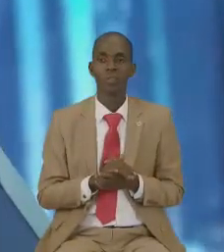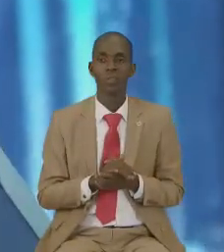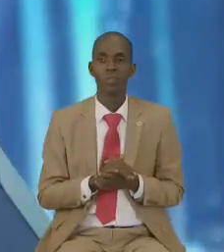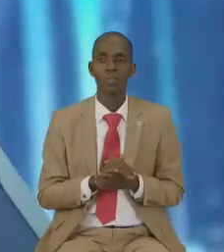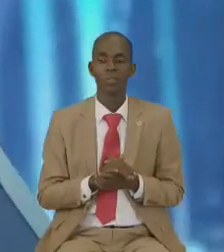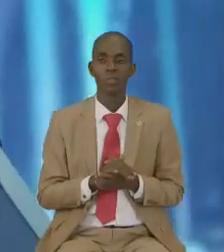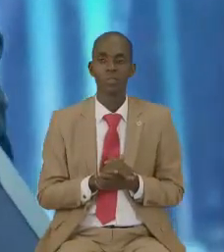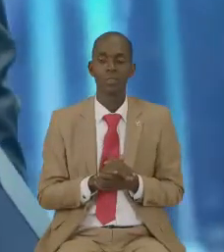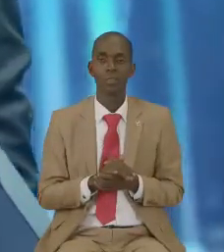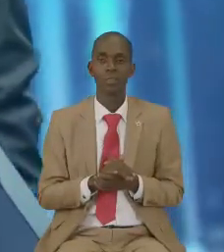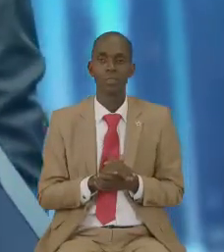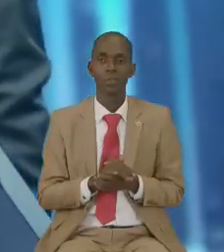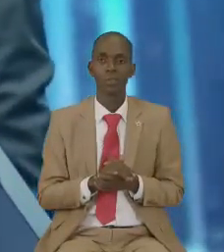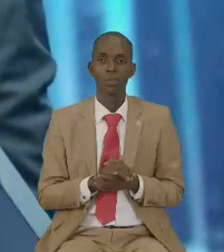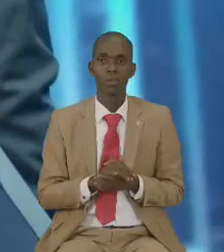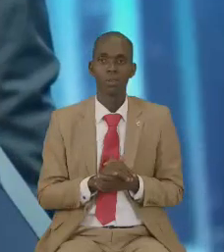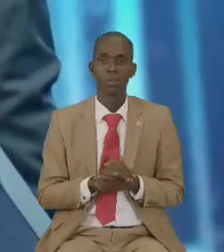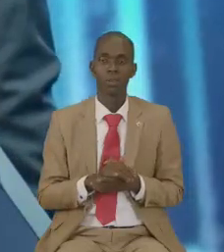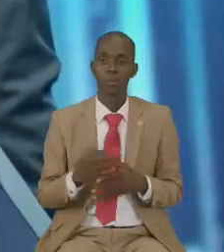Counselors, we are still waiting for you.